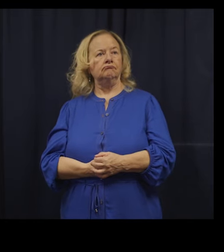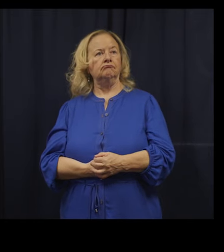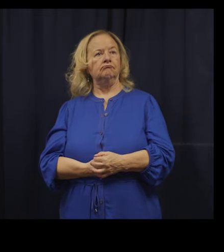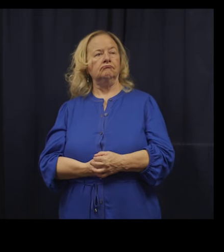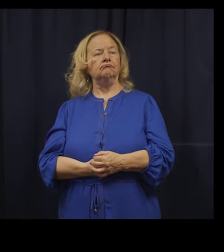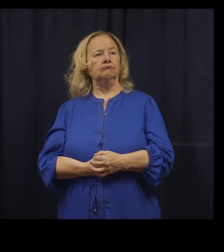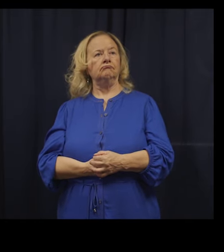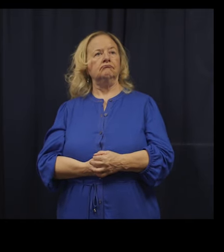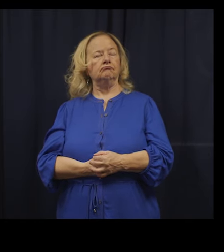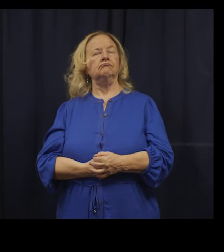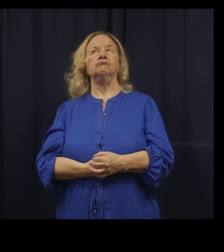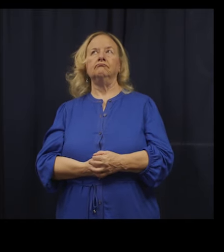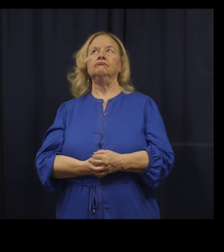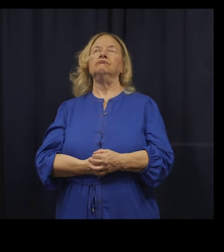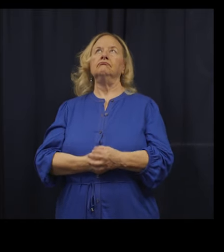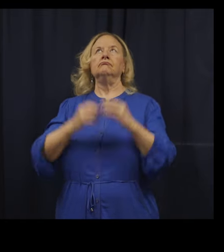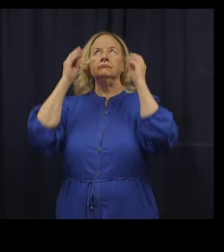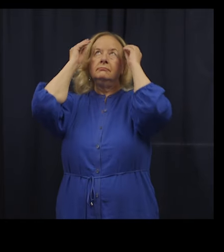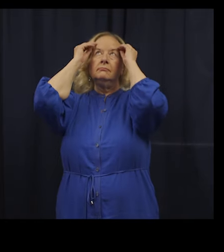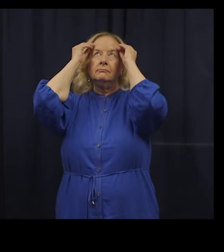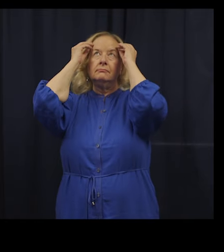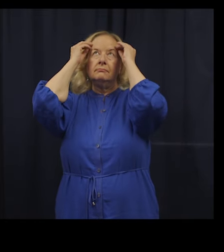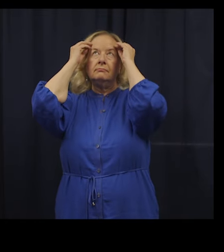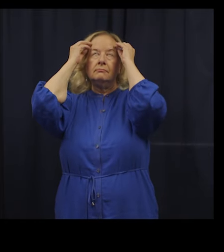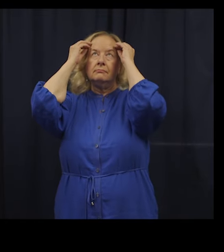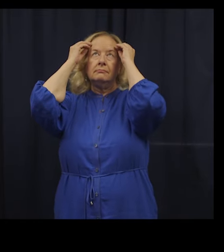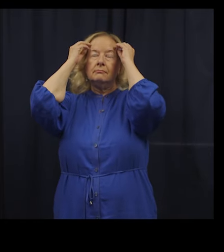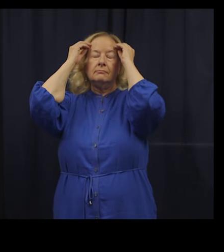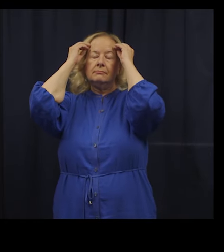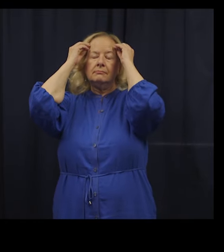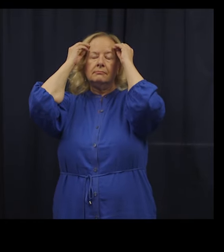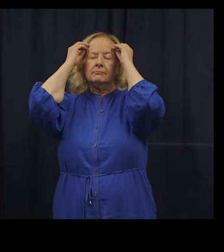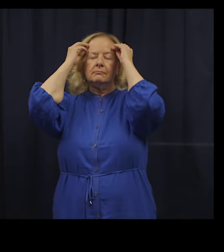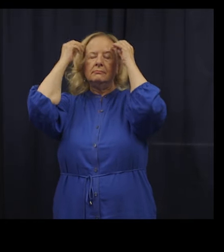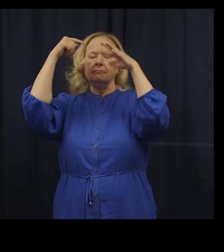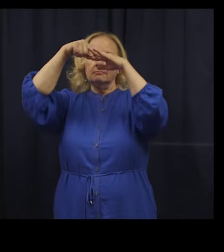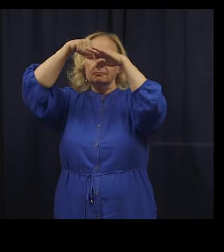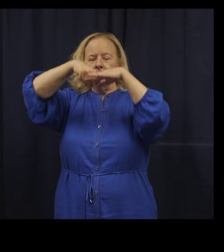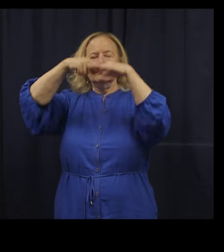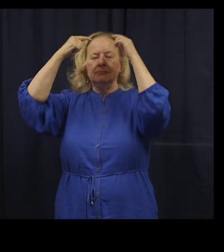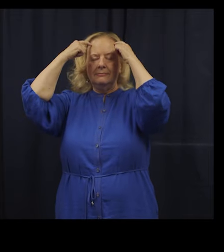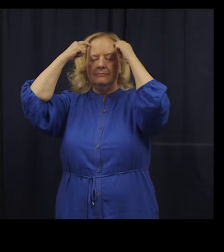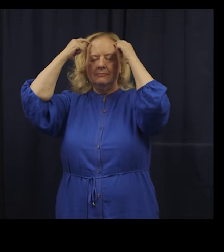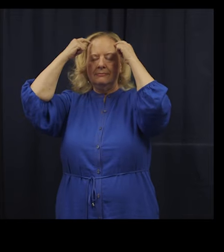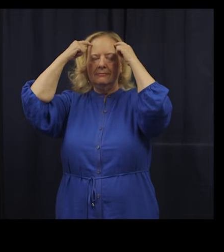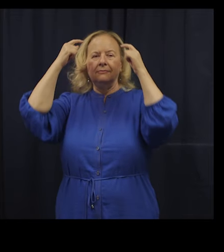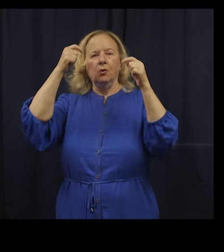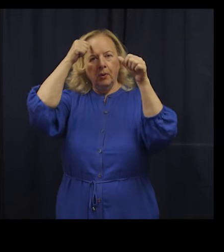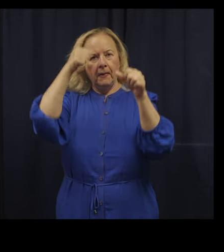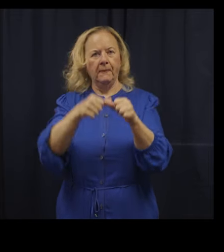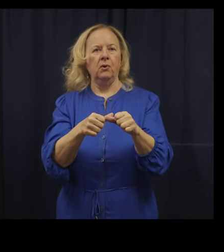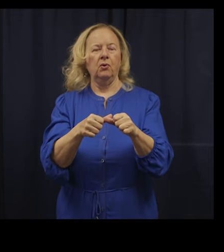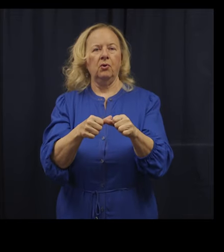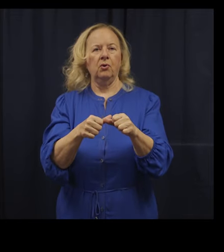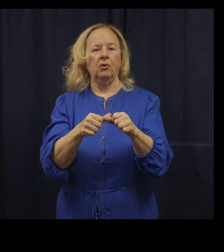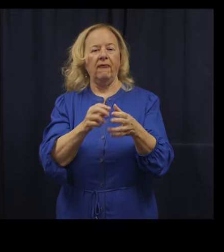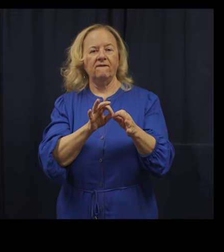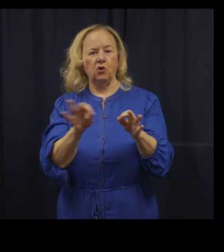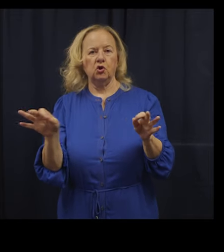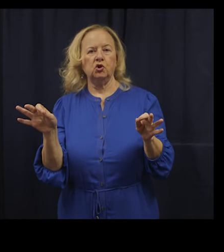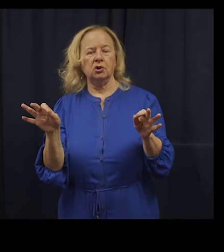Let that just kind of sink in. This is why you need to remember this